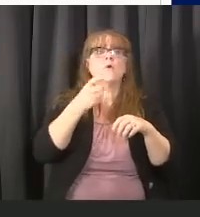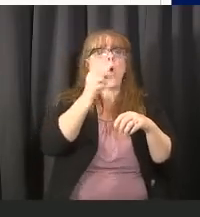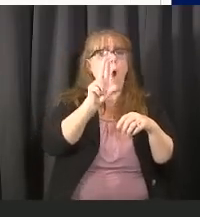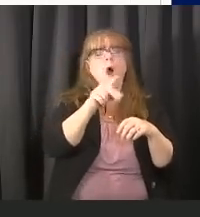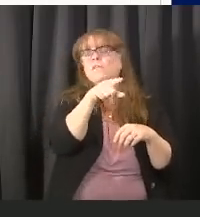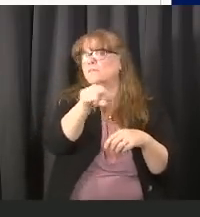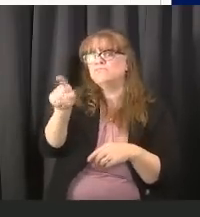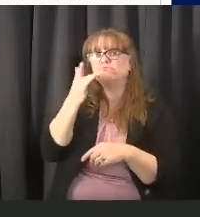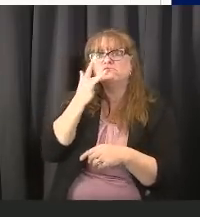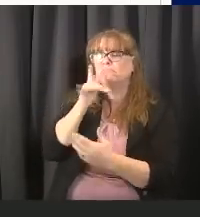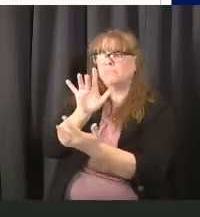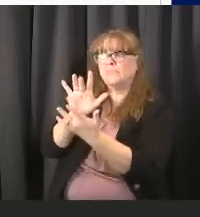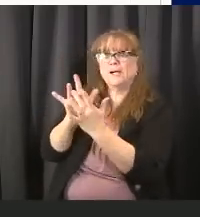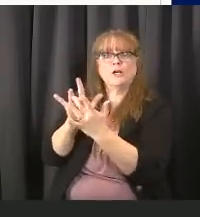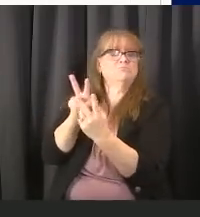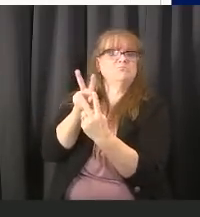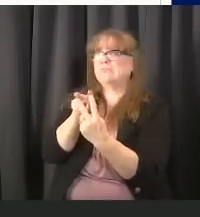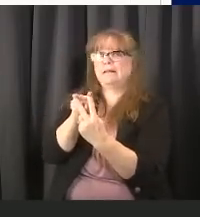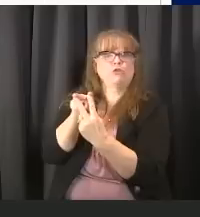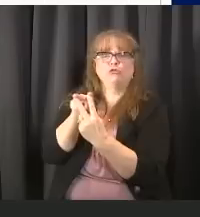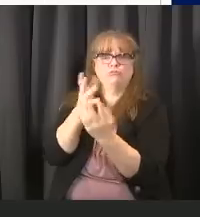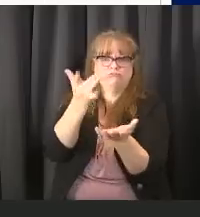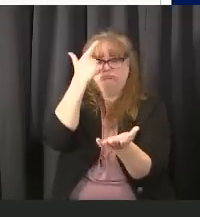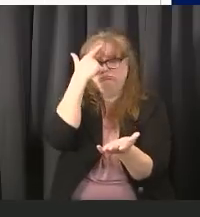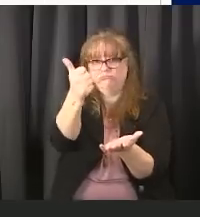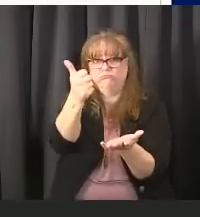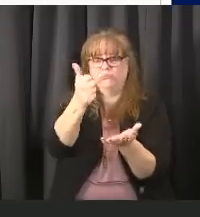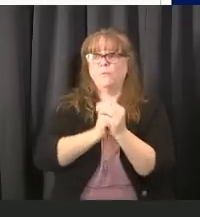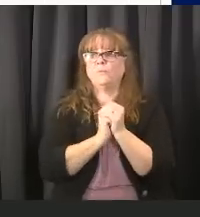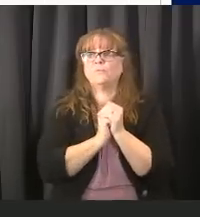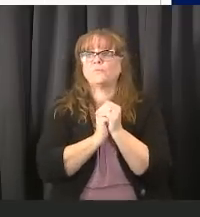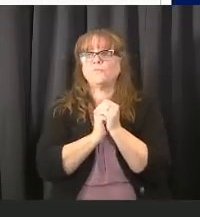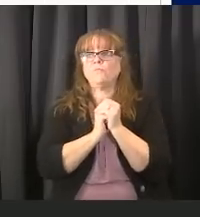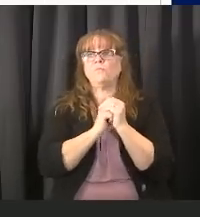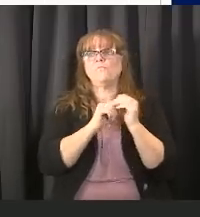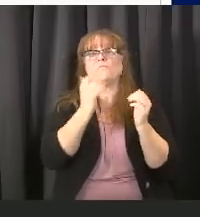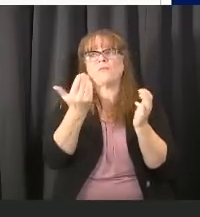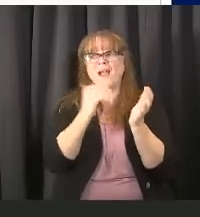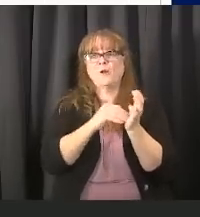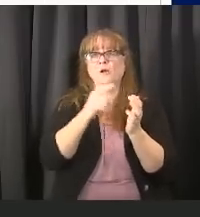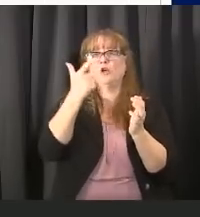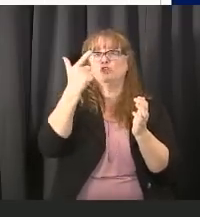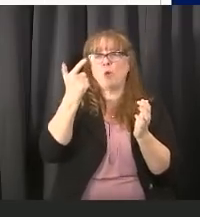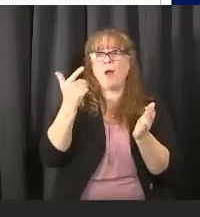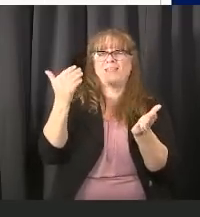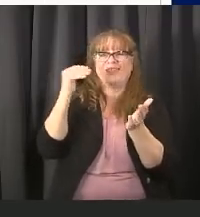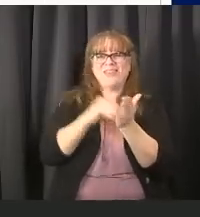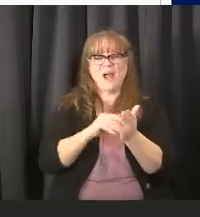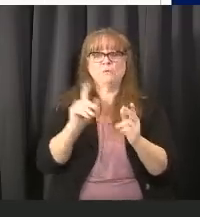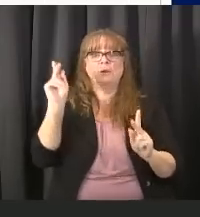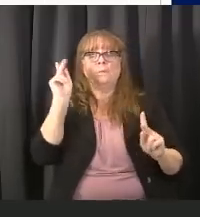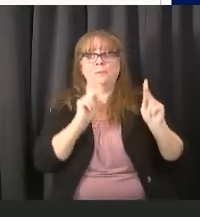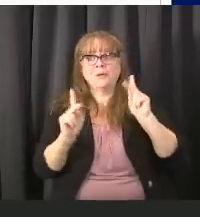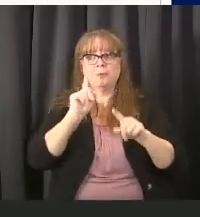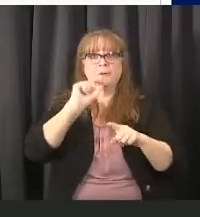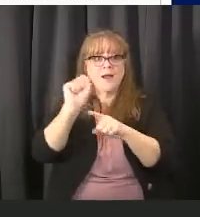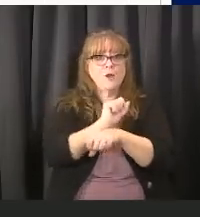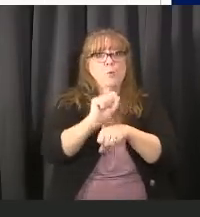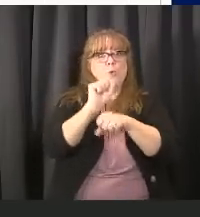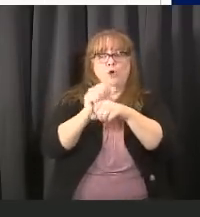Our incredible 21,000 people are always on a mission and feel called to build whole person care and